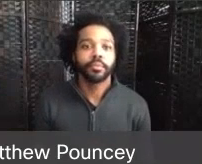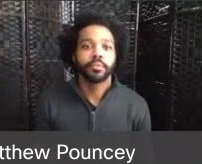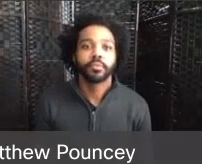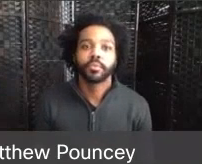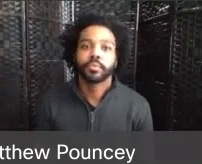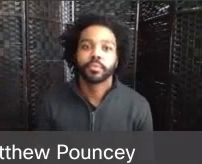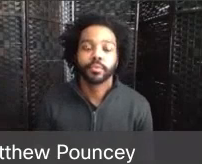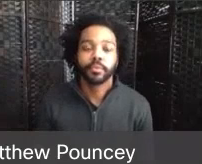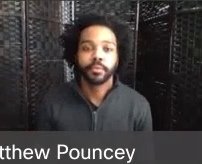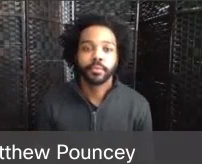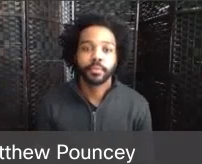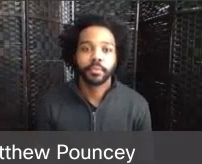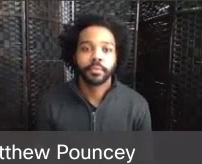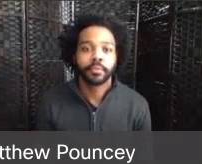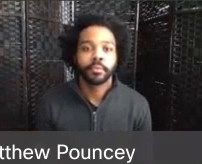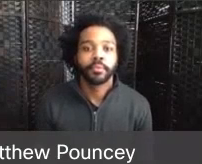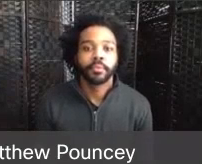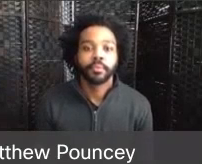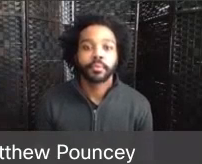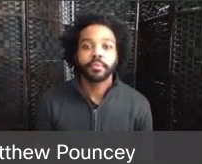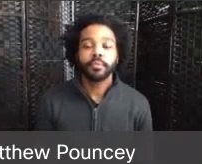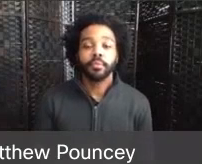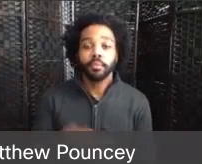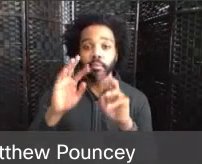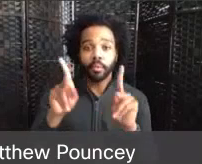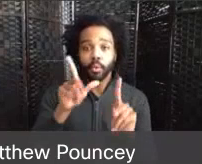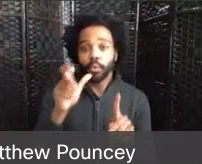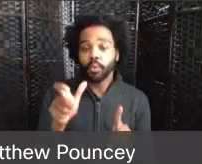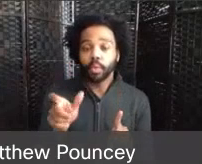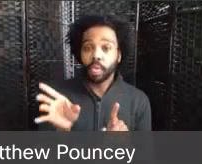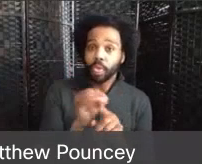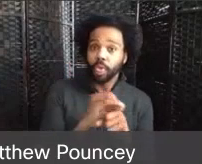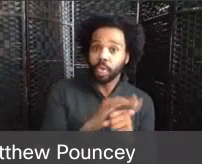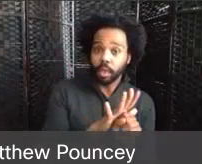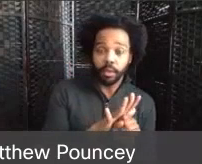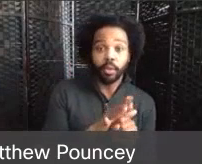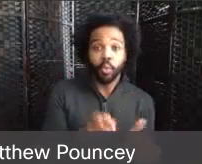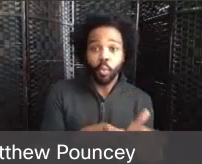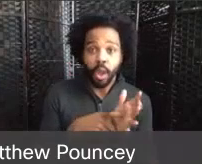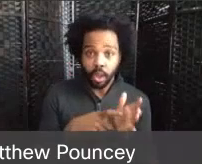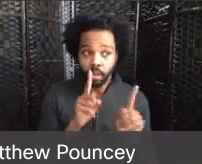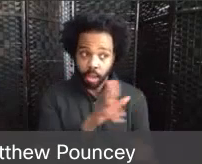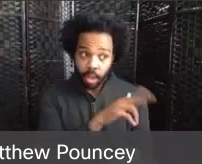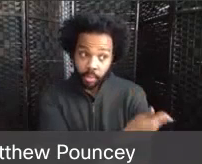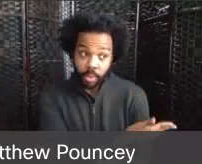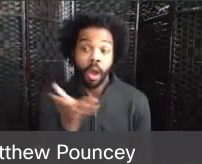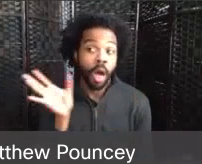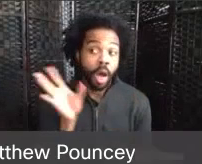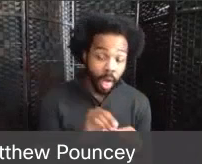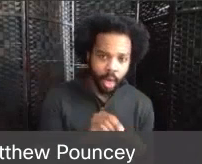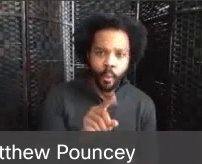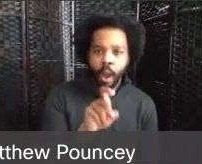So of folks who have contracted COVID, who have required inpatient treatment, to date, it's been 135.